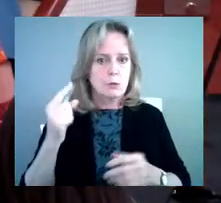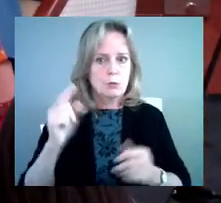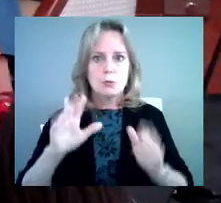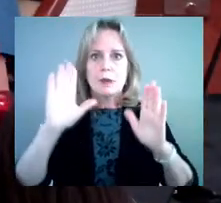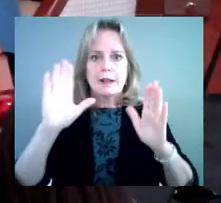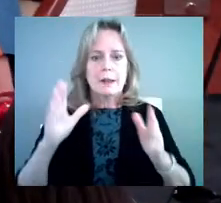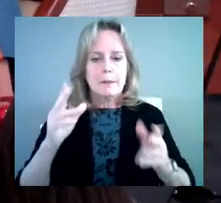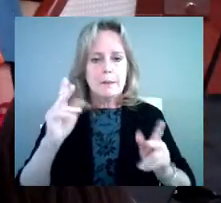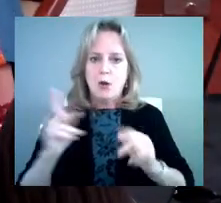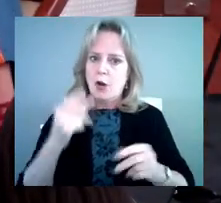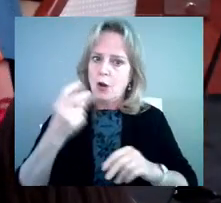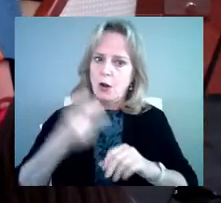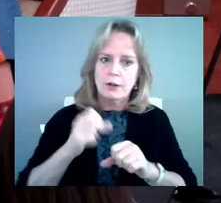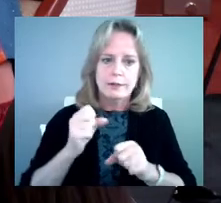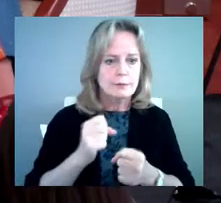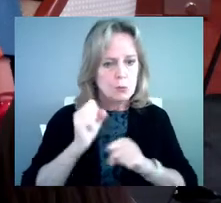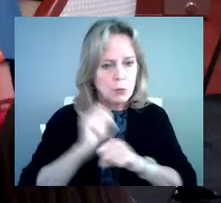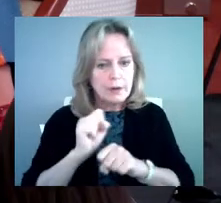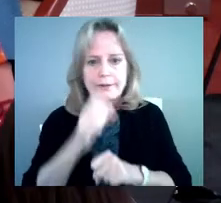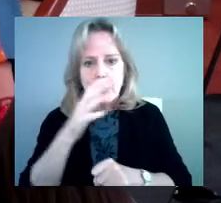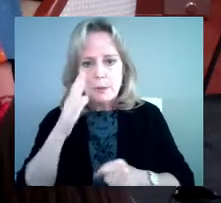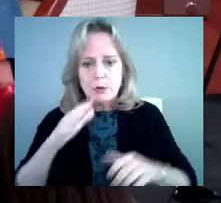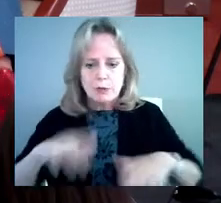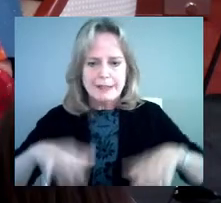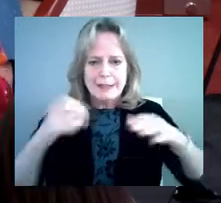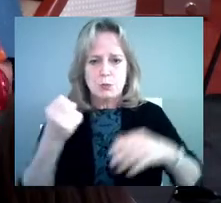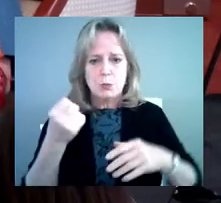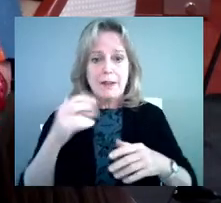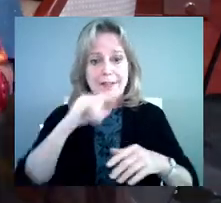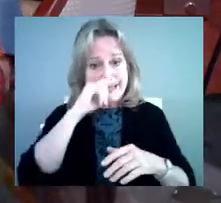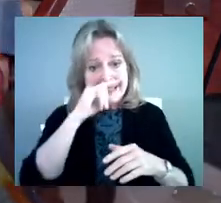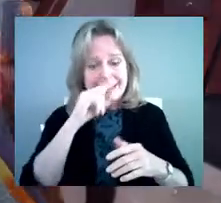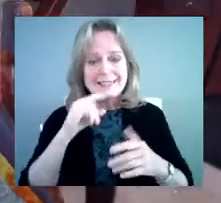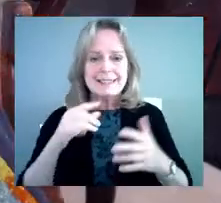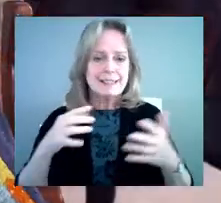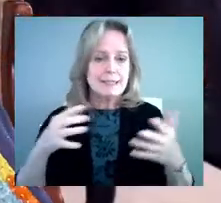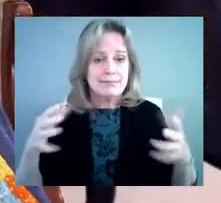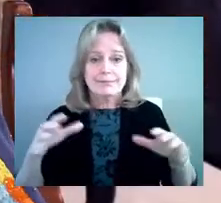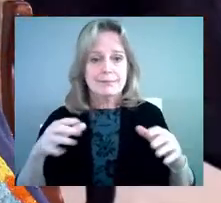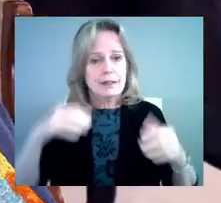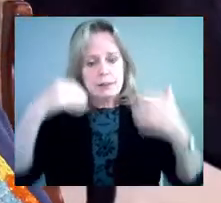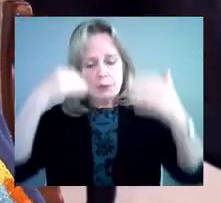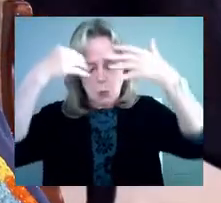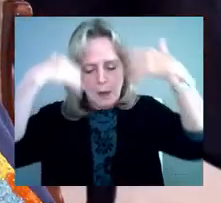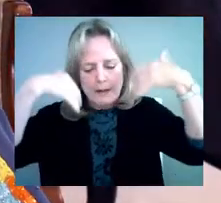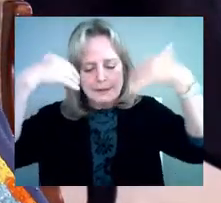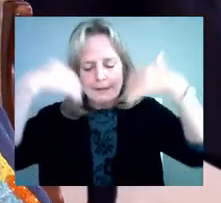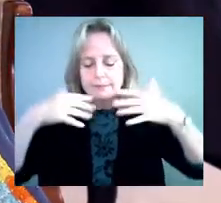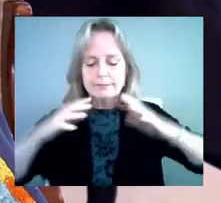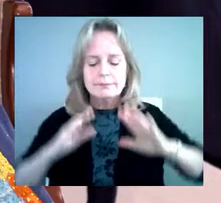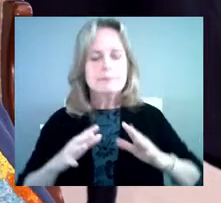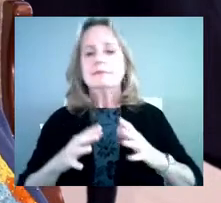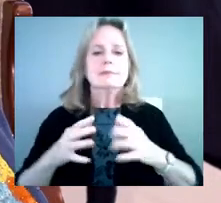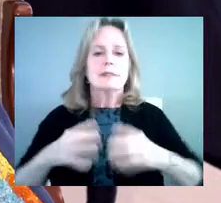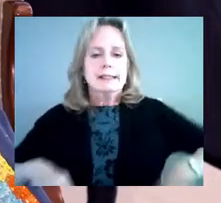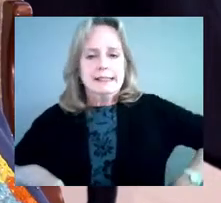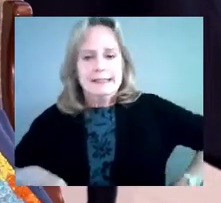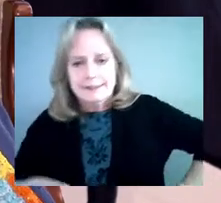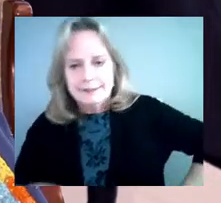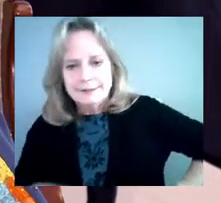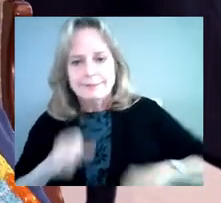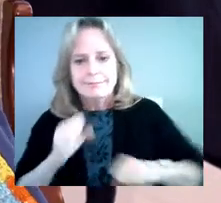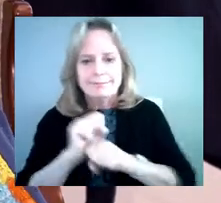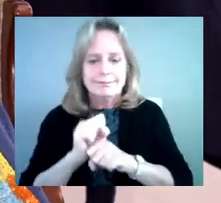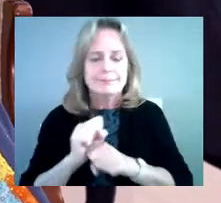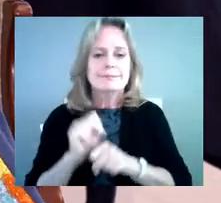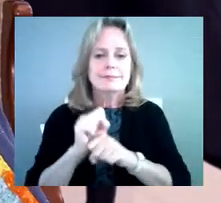just a hard-working farmer, raising 12 kids, and just to the sweat of his brow and the bend of his back, so to speak. But